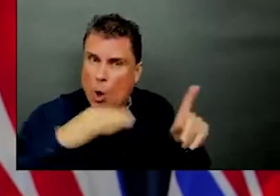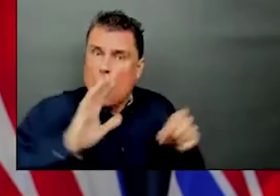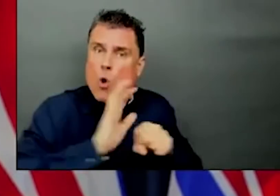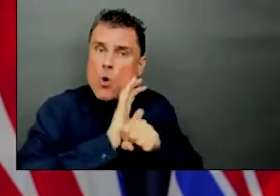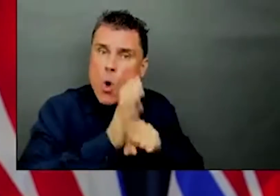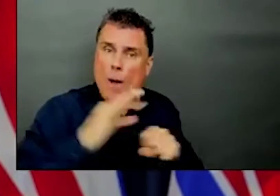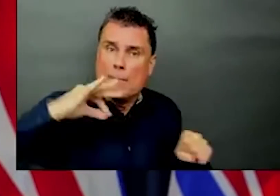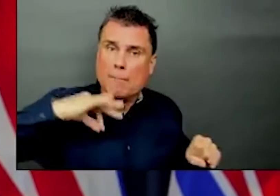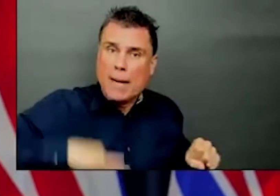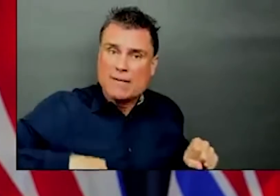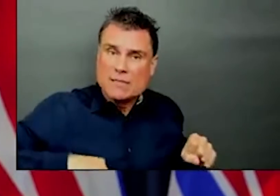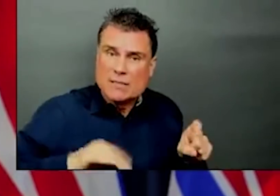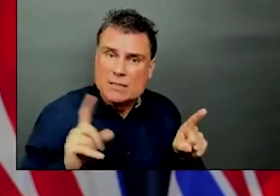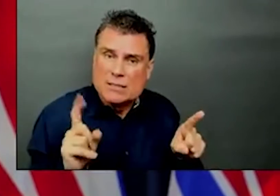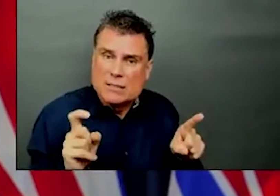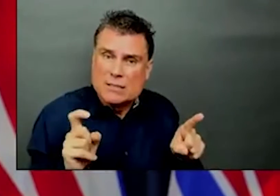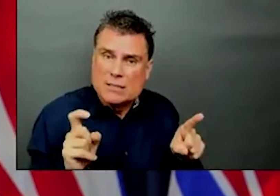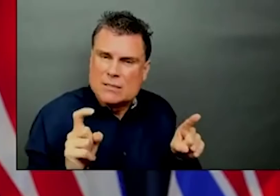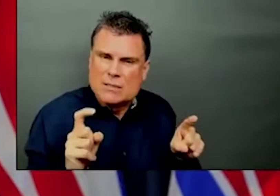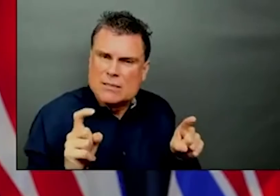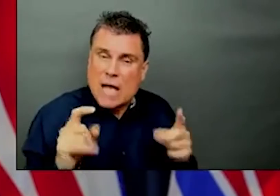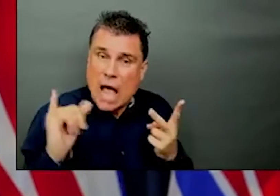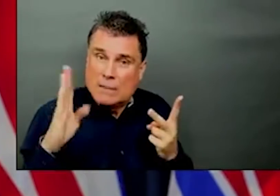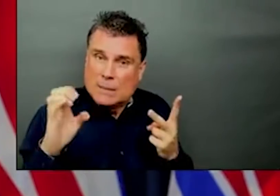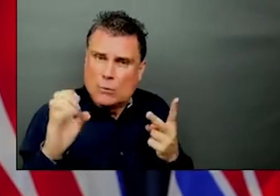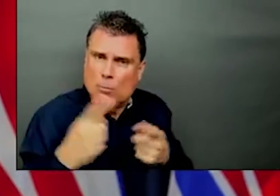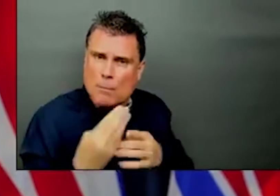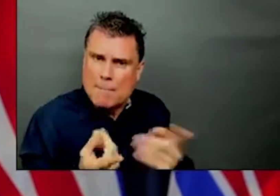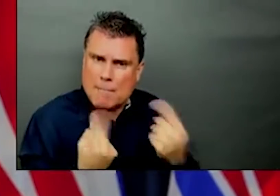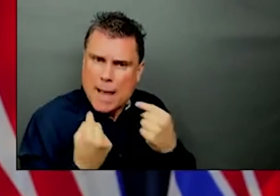about pandemic pay or COVID benefit?